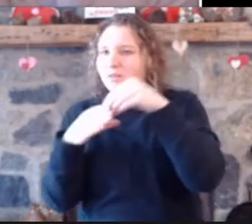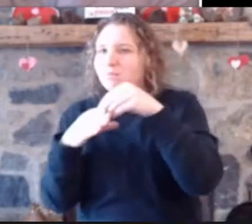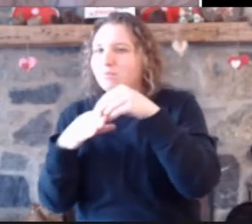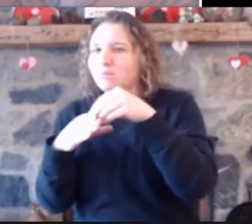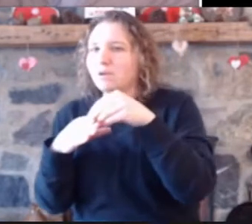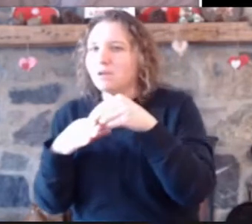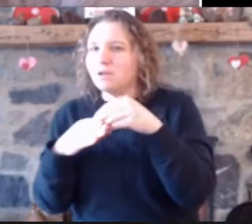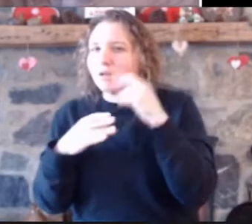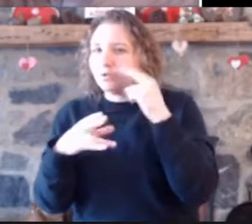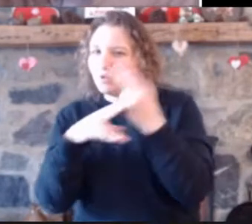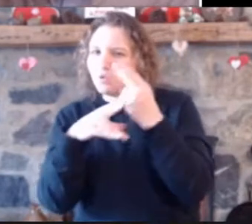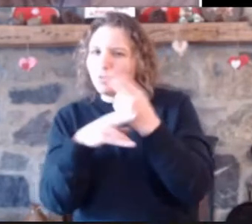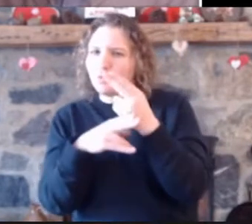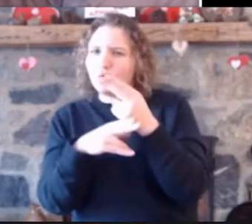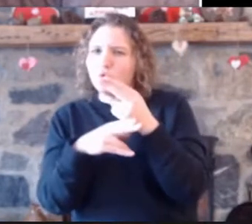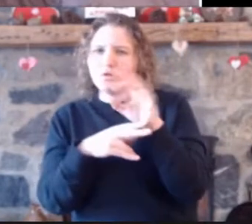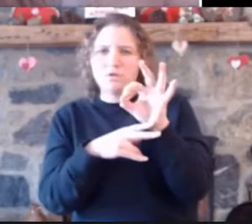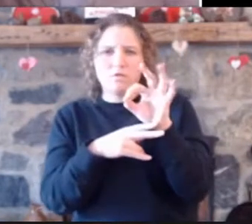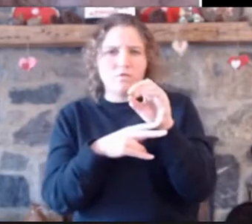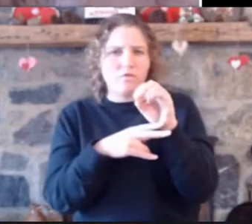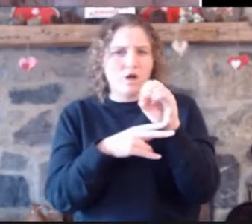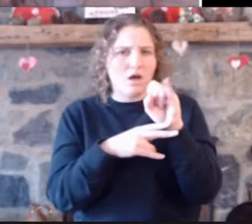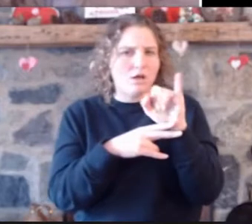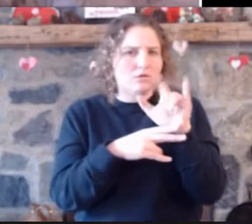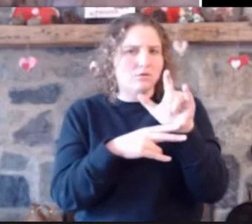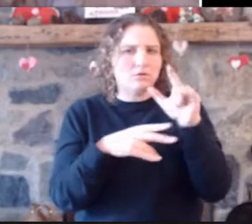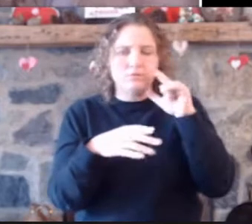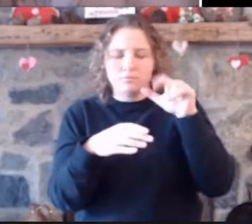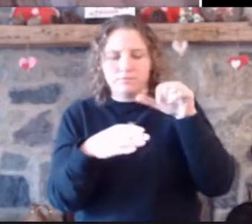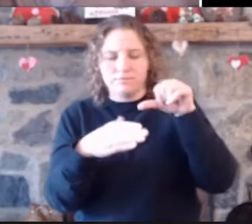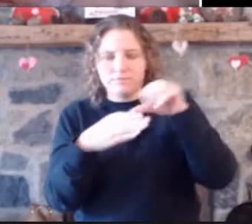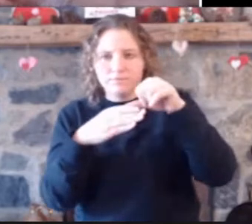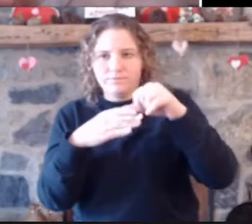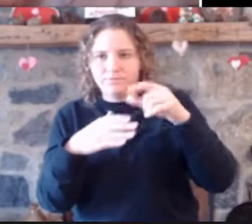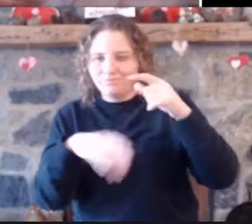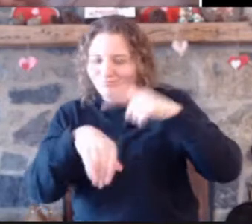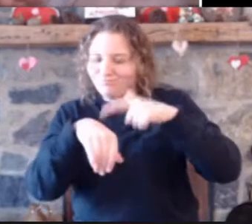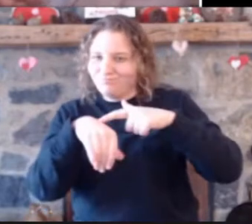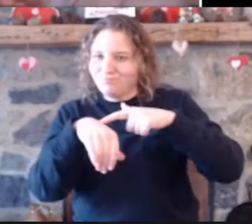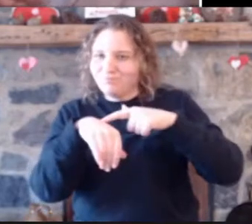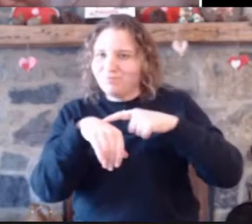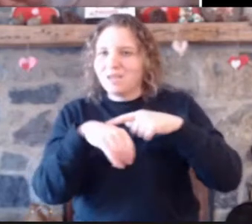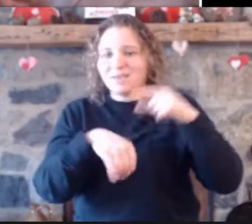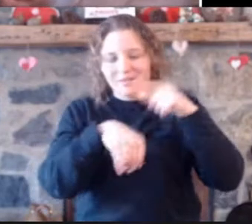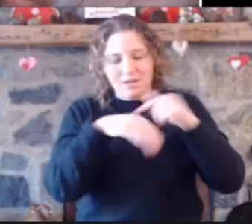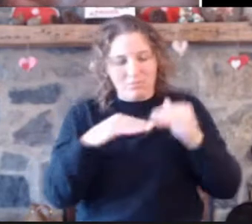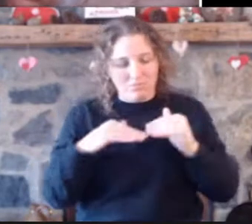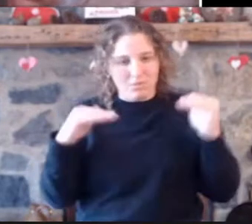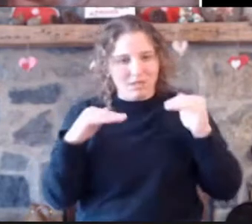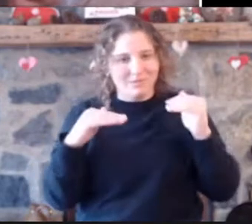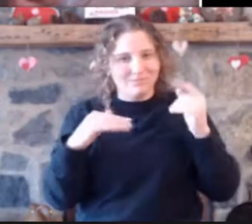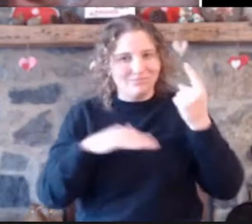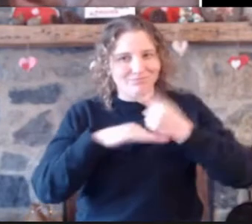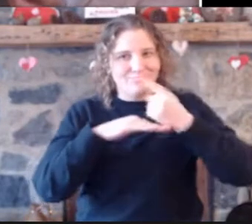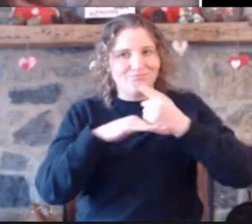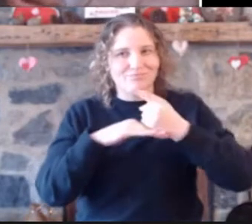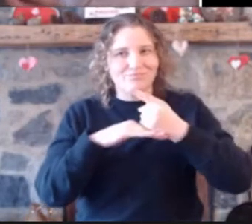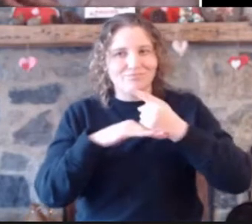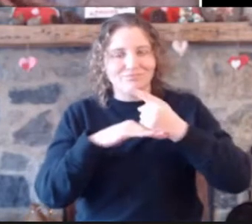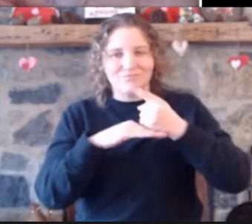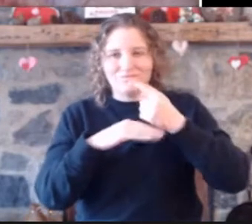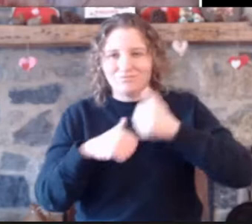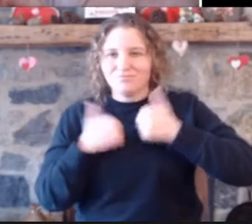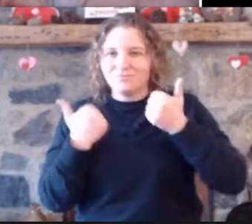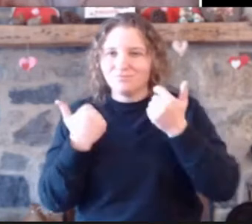So they use the fossil to date the layer, and use the layer to date the fossil. How many have taken a logic class in